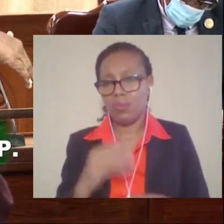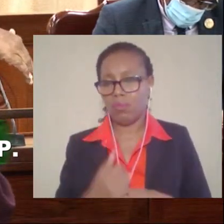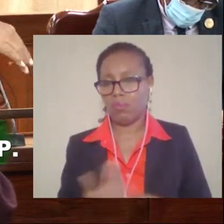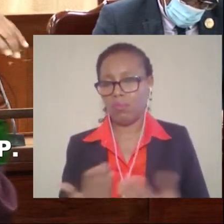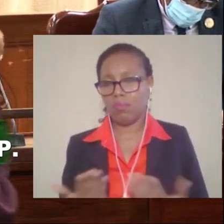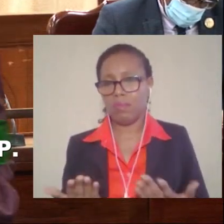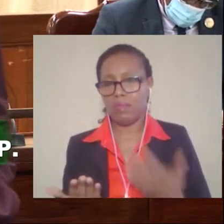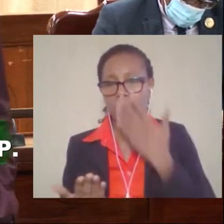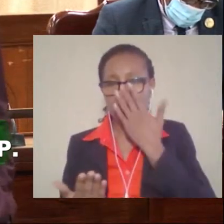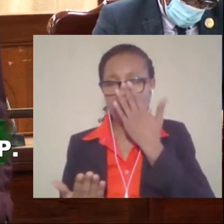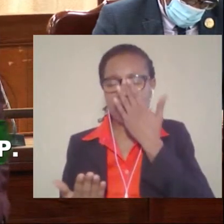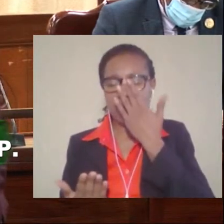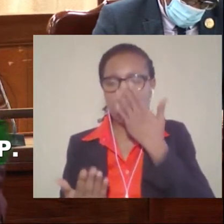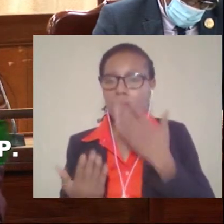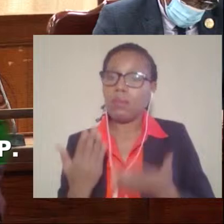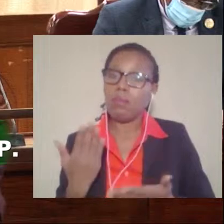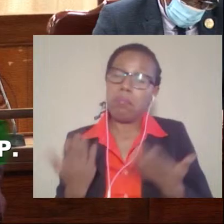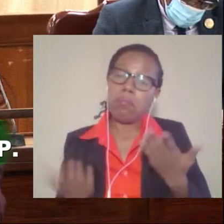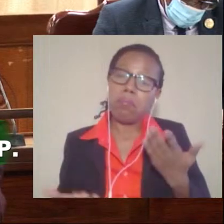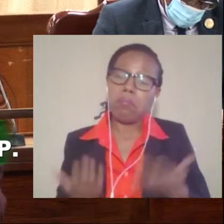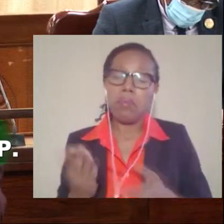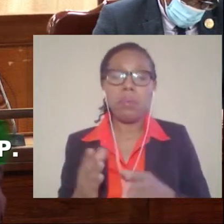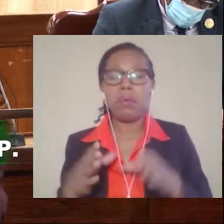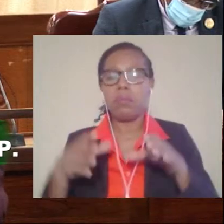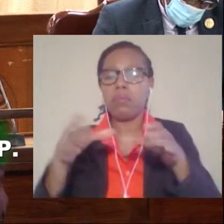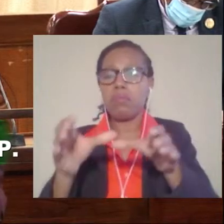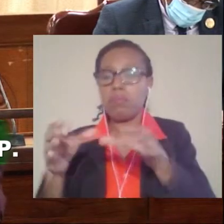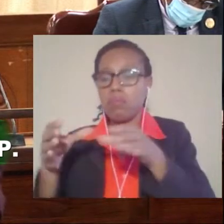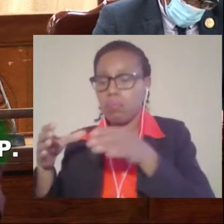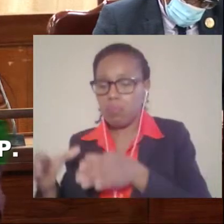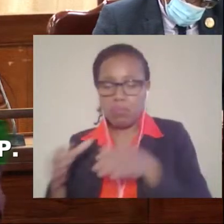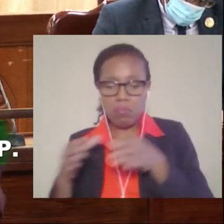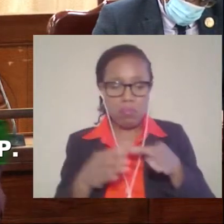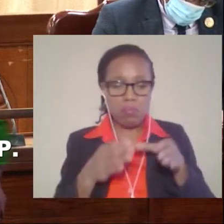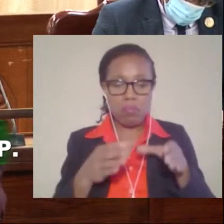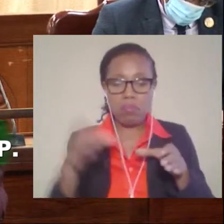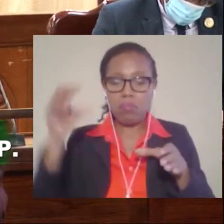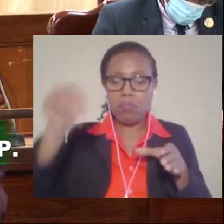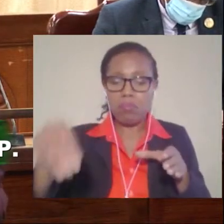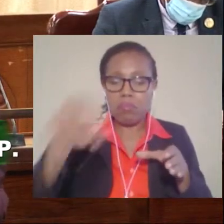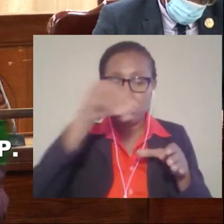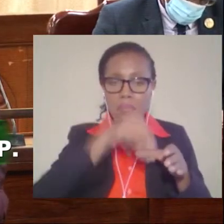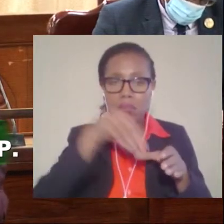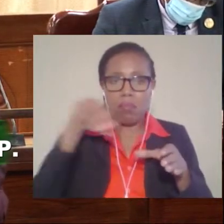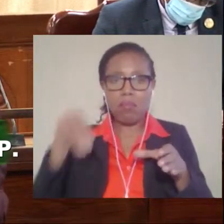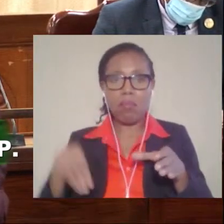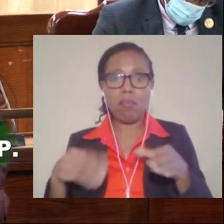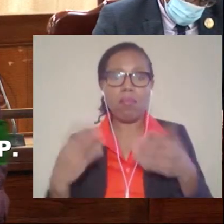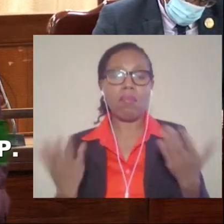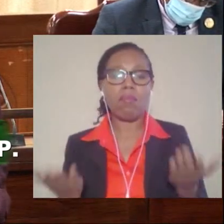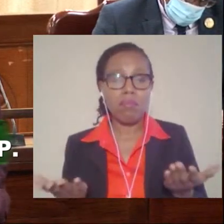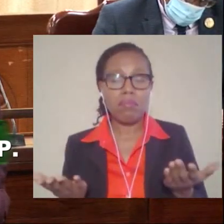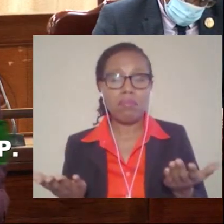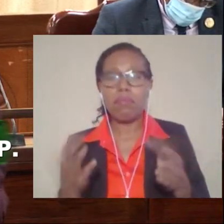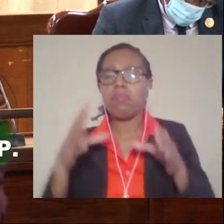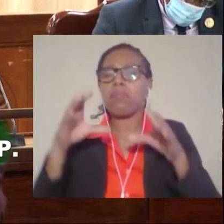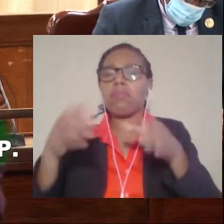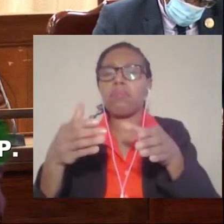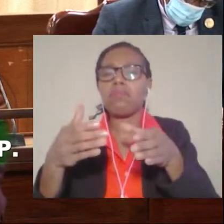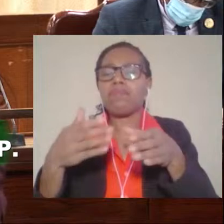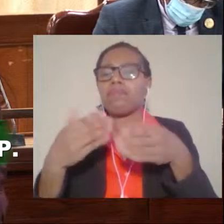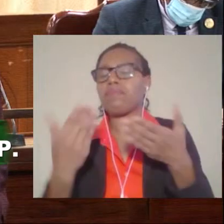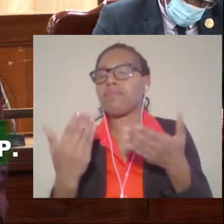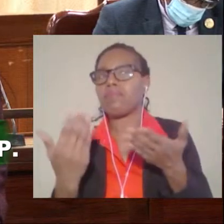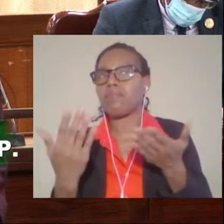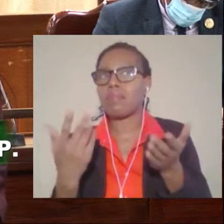of established groupings. You know, just to name one, and I'm not suggesting